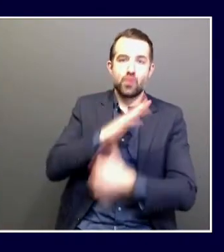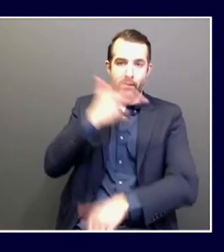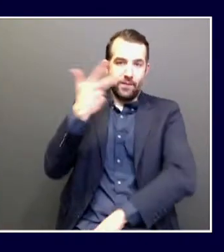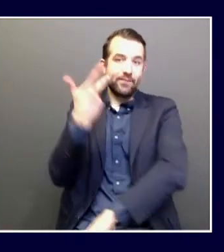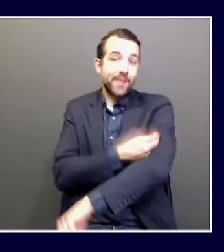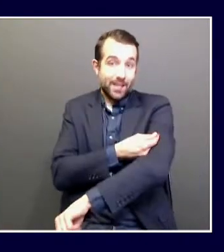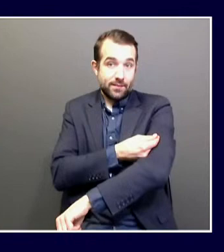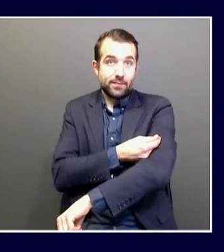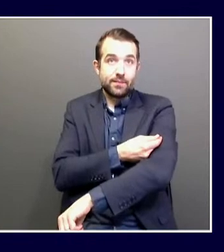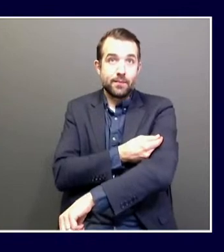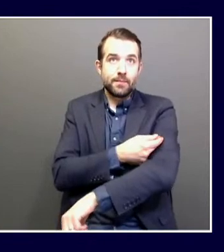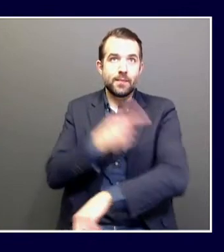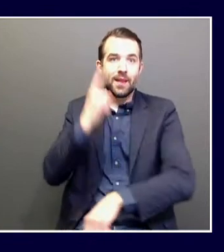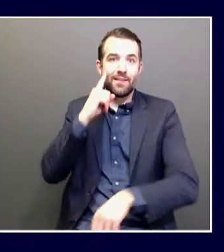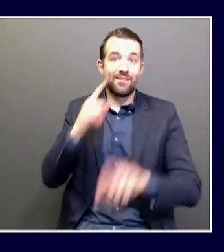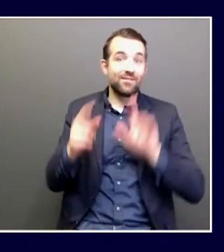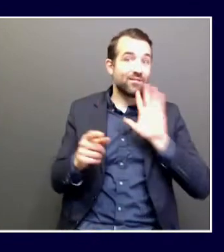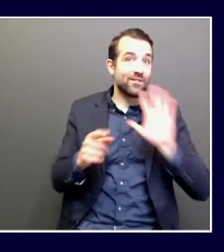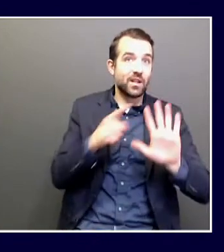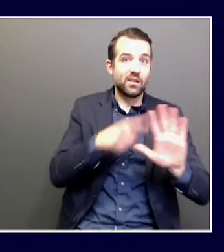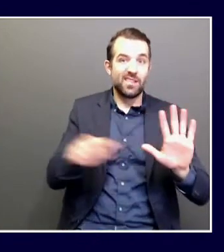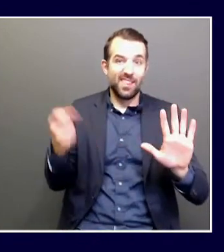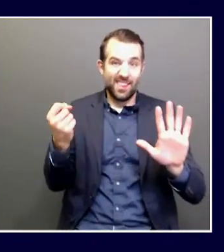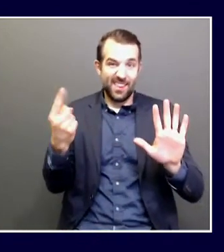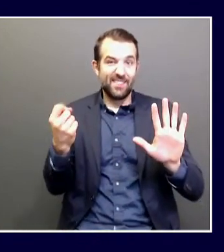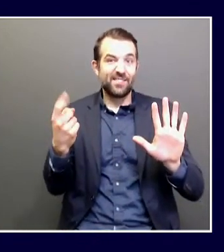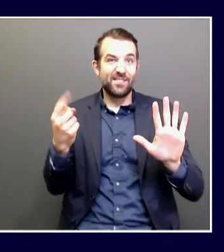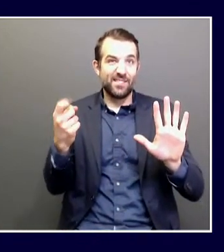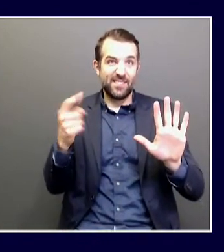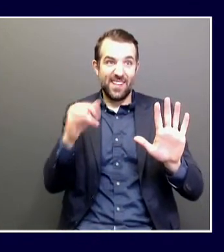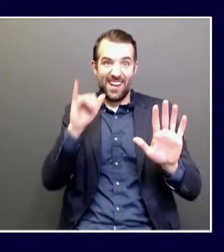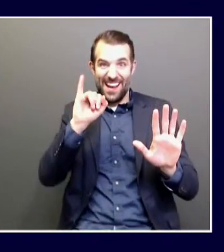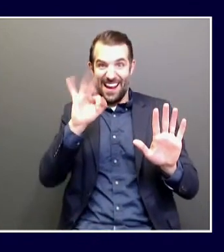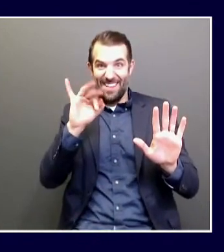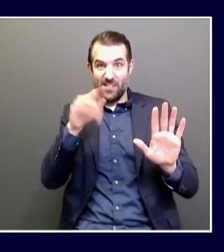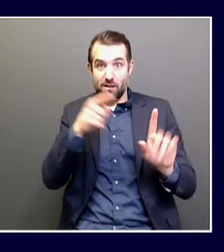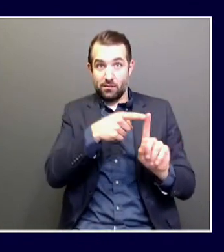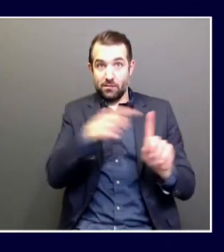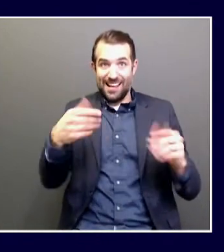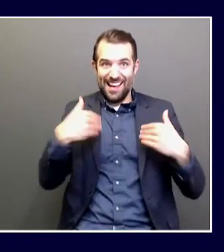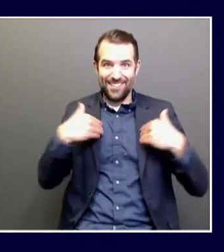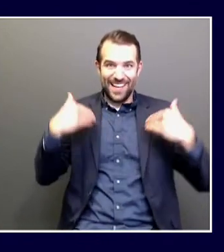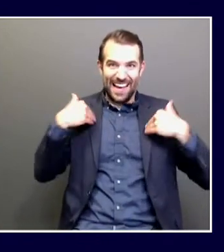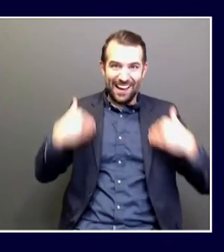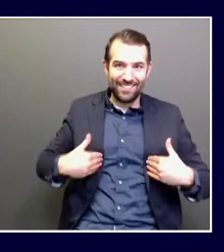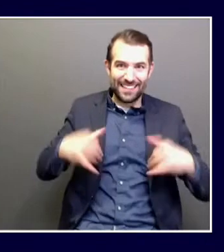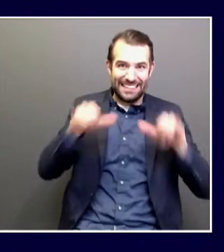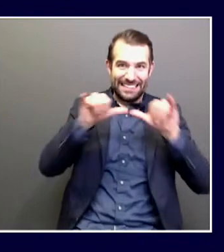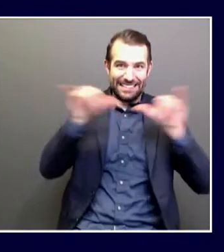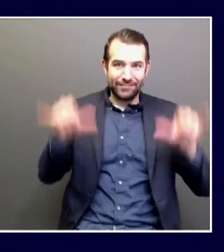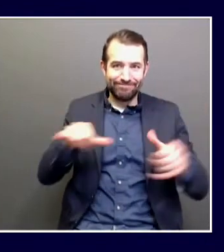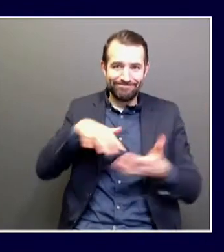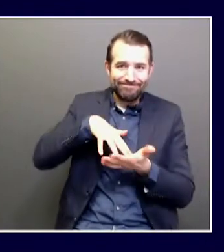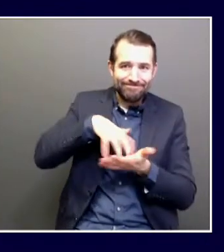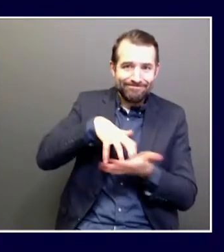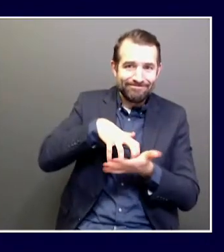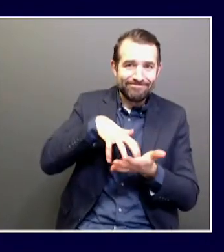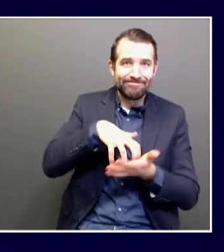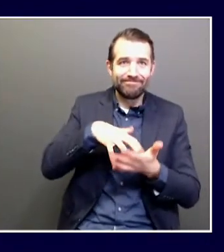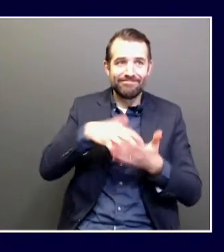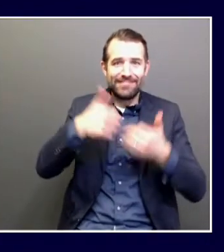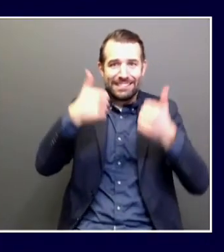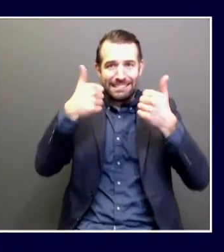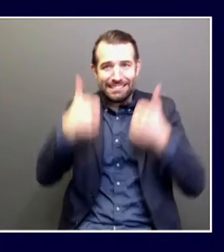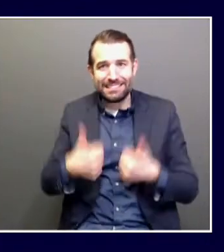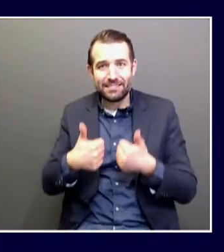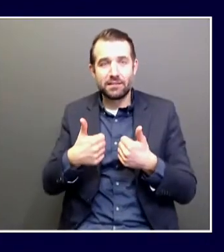11. What does all of this mean for you? Well, first, if you're the parent of a child who's between the ages